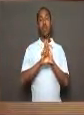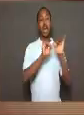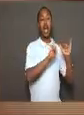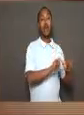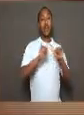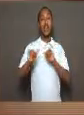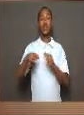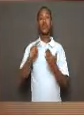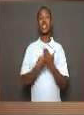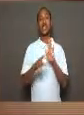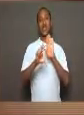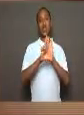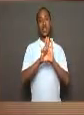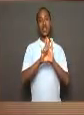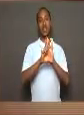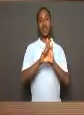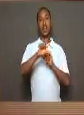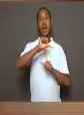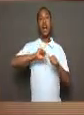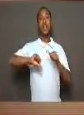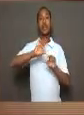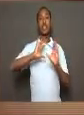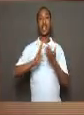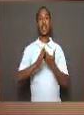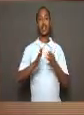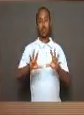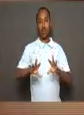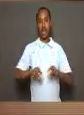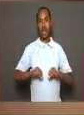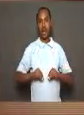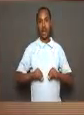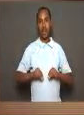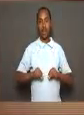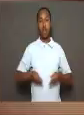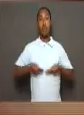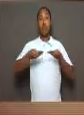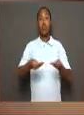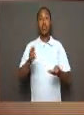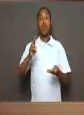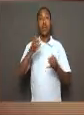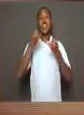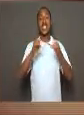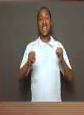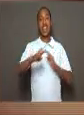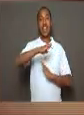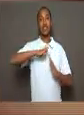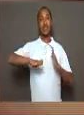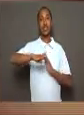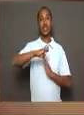According to this rule, atoms tend to gain, lose, or share